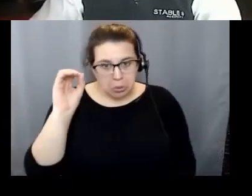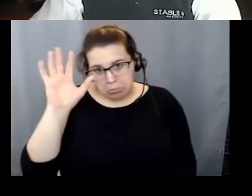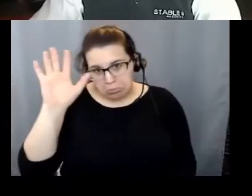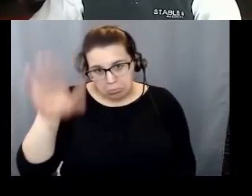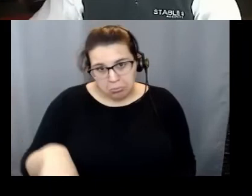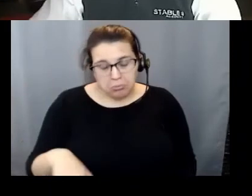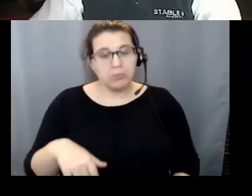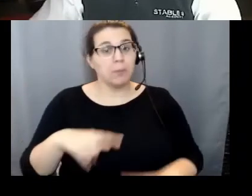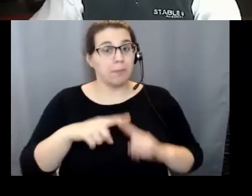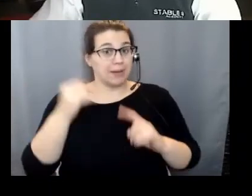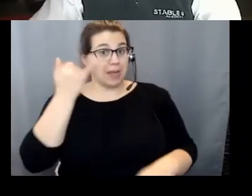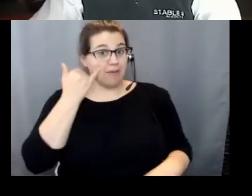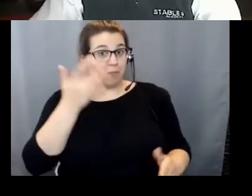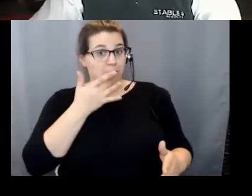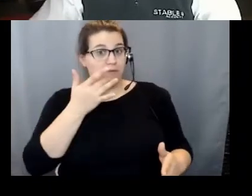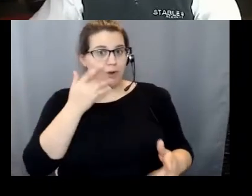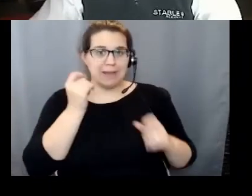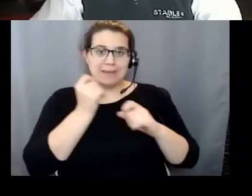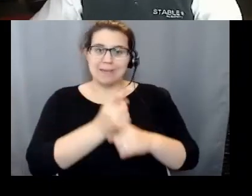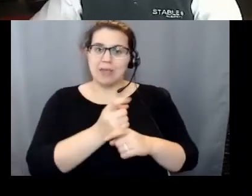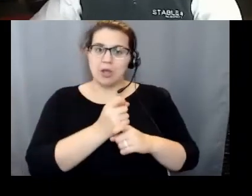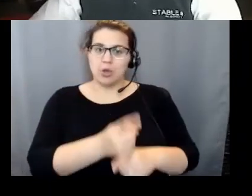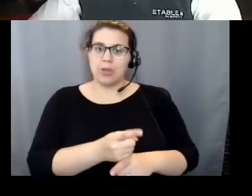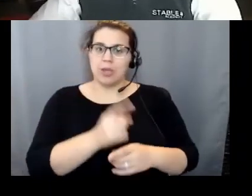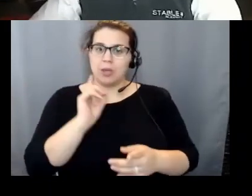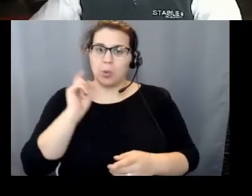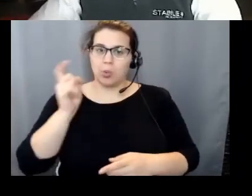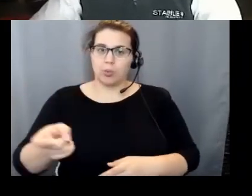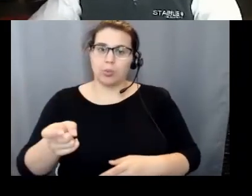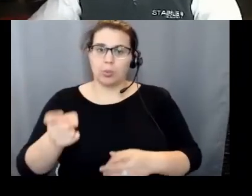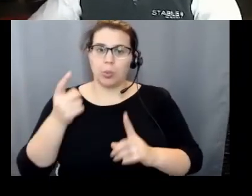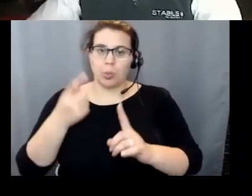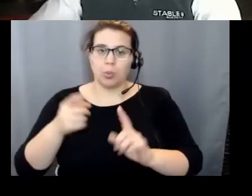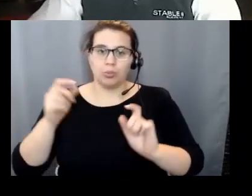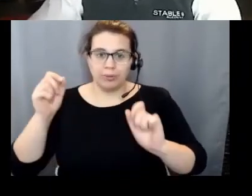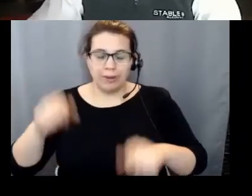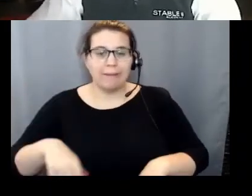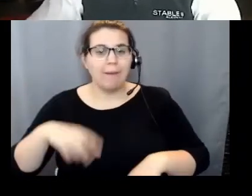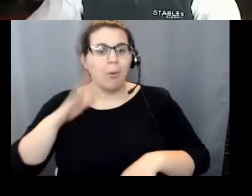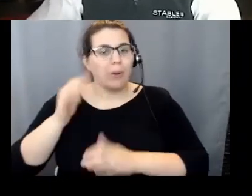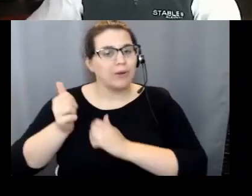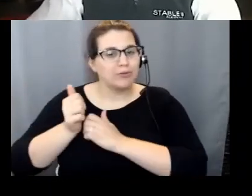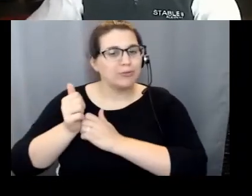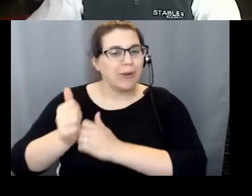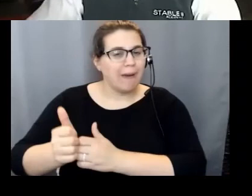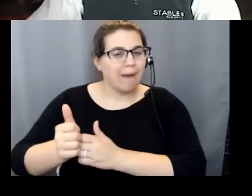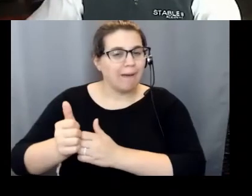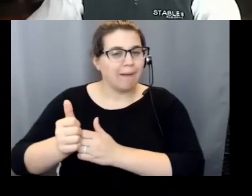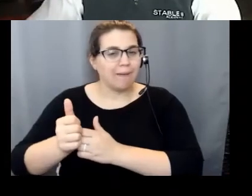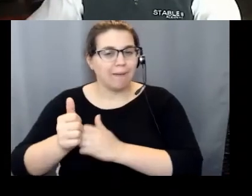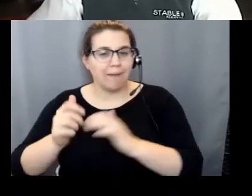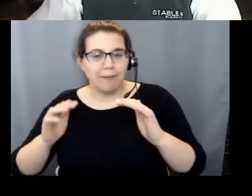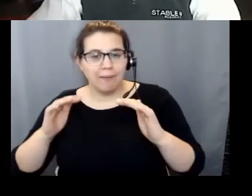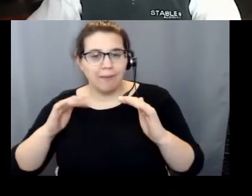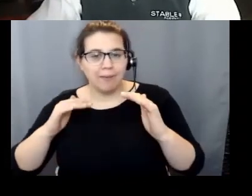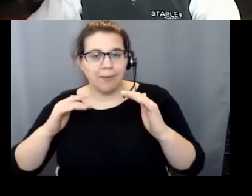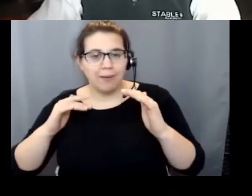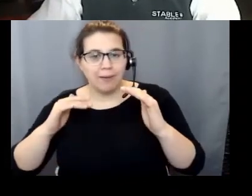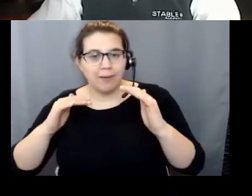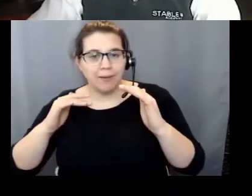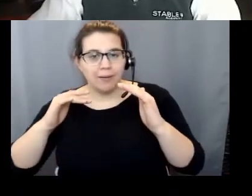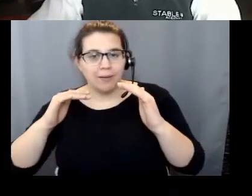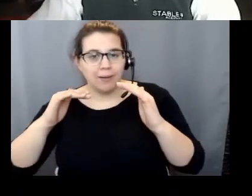wanted to add a yearly contribution goal, they could, and then their account site, it will track that for them as they go along throughout the year, and they can